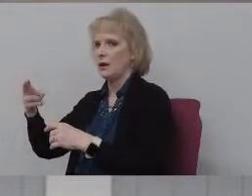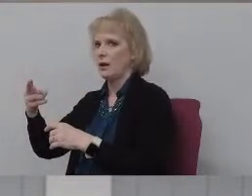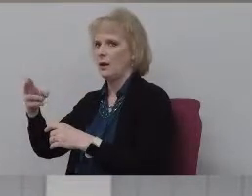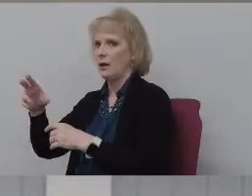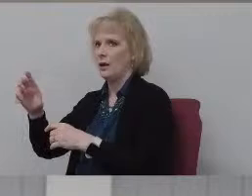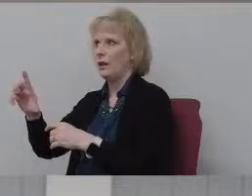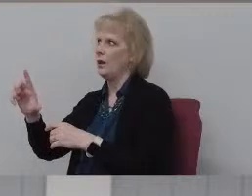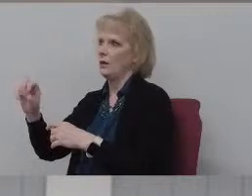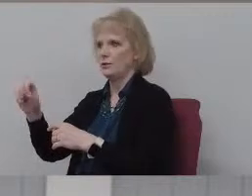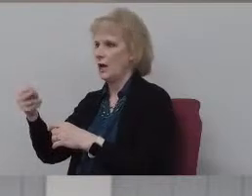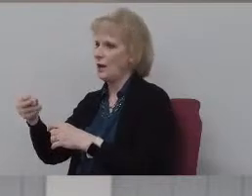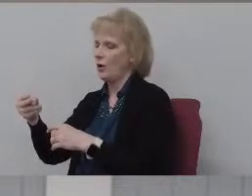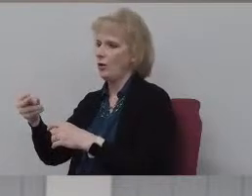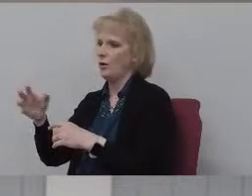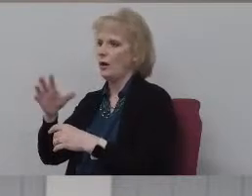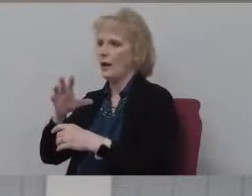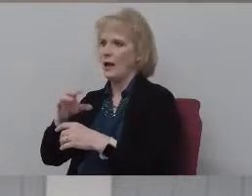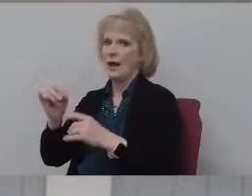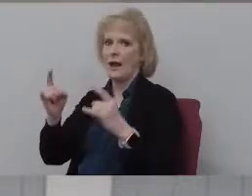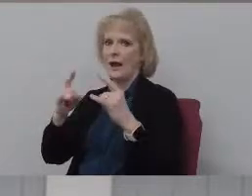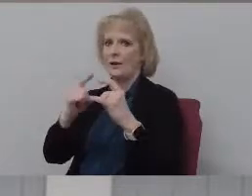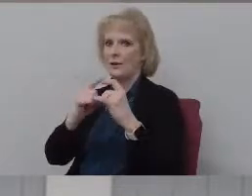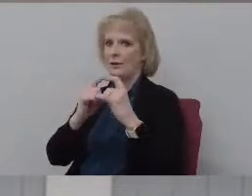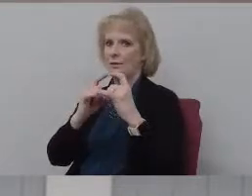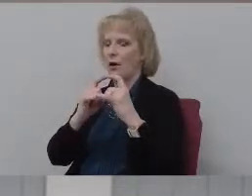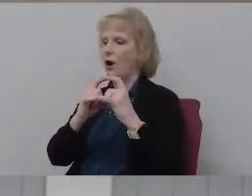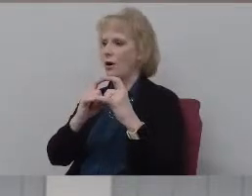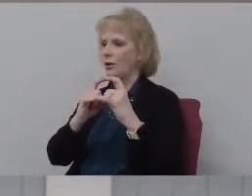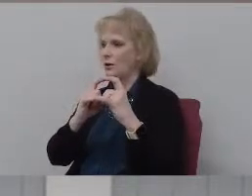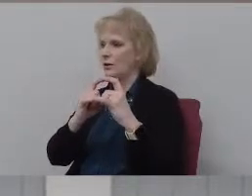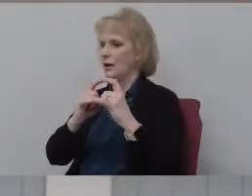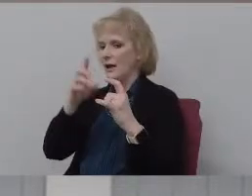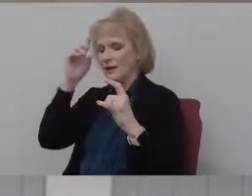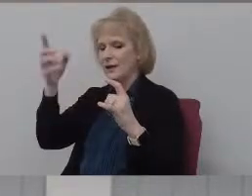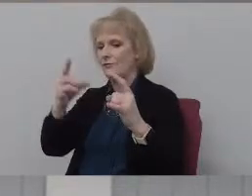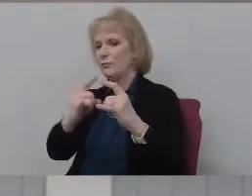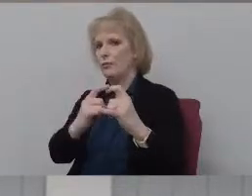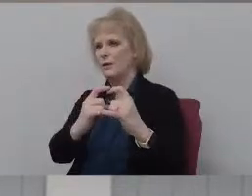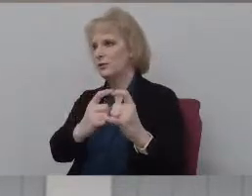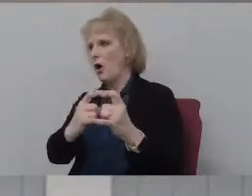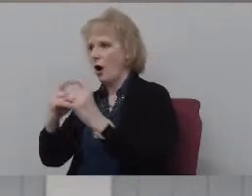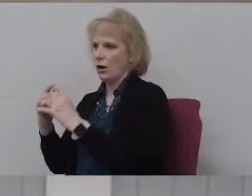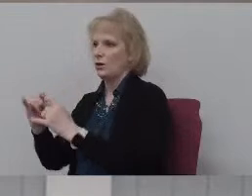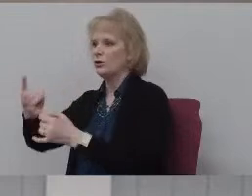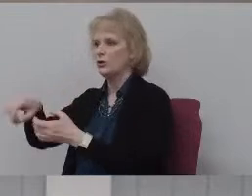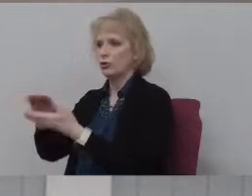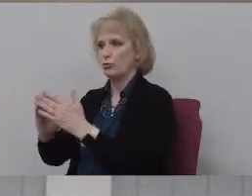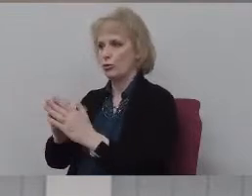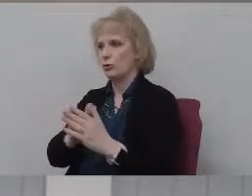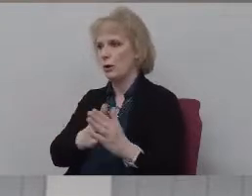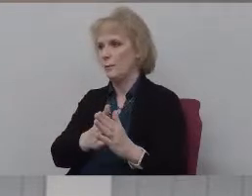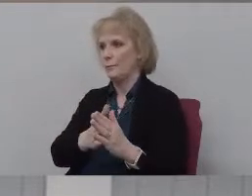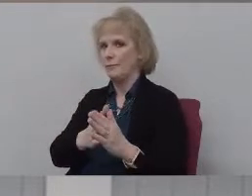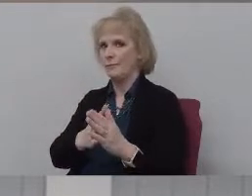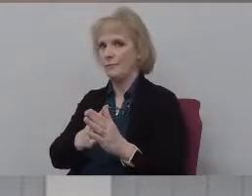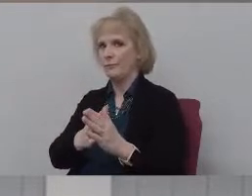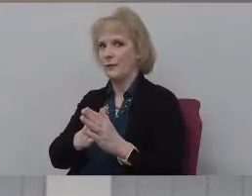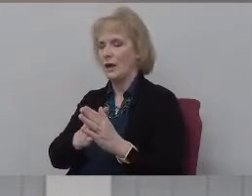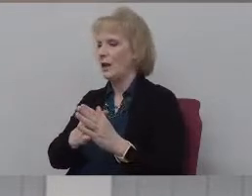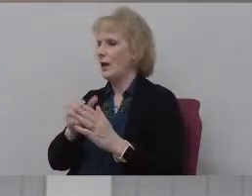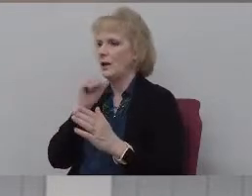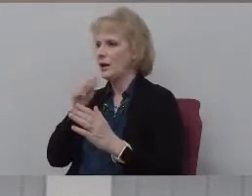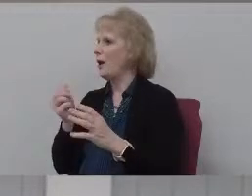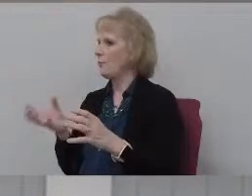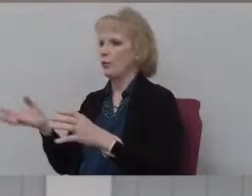tent to put the ark in at that time. So God tells him in this passage of Scripture, I want you to remember this,